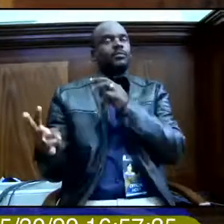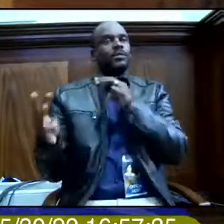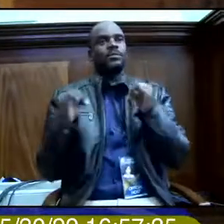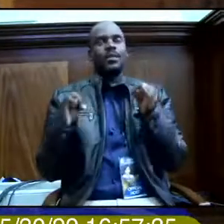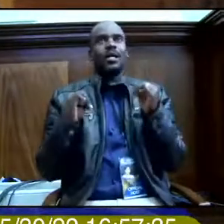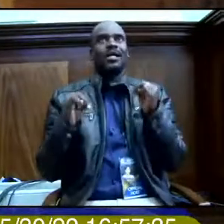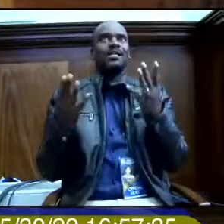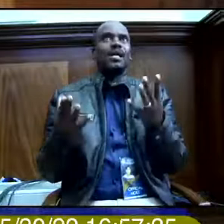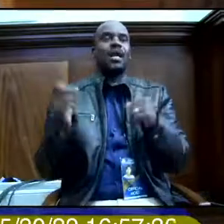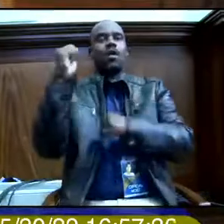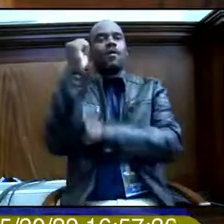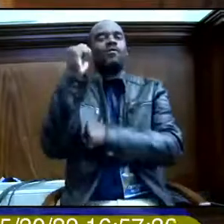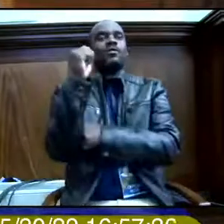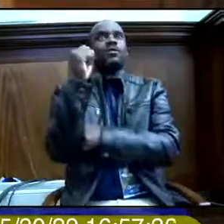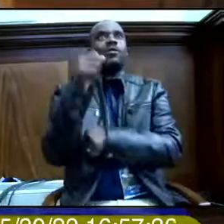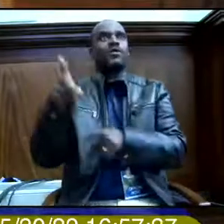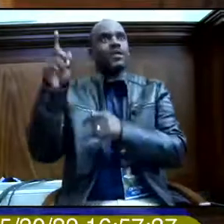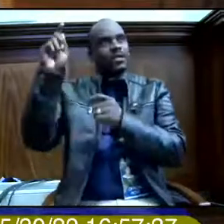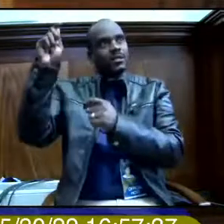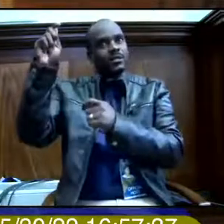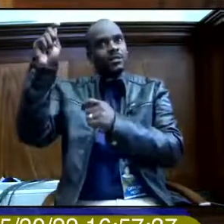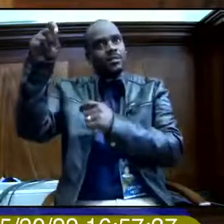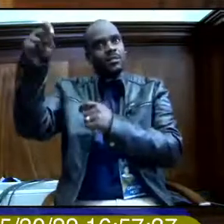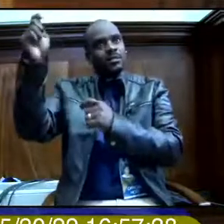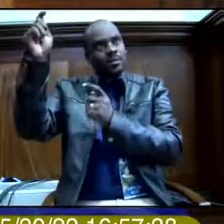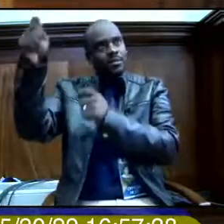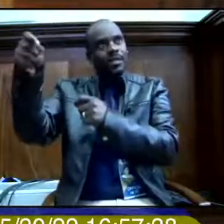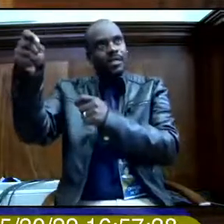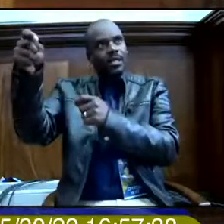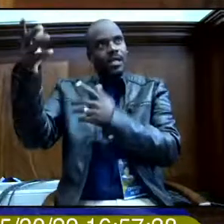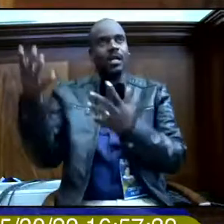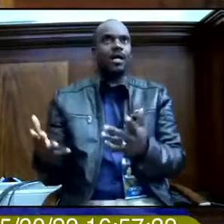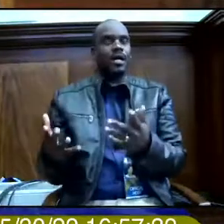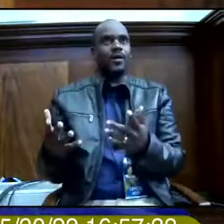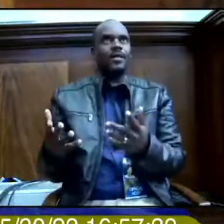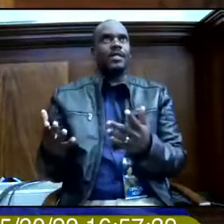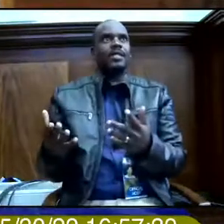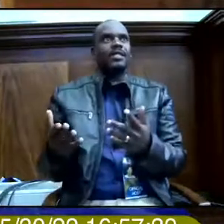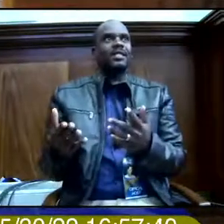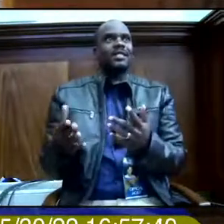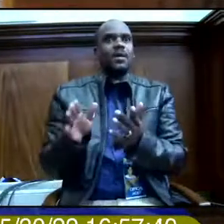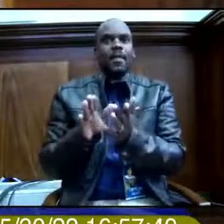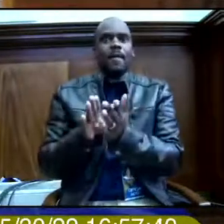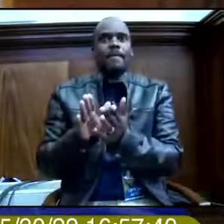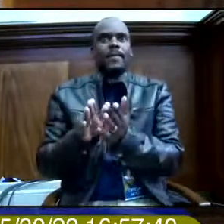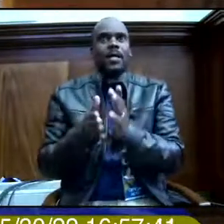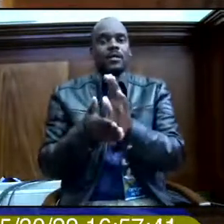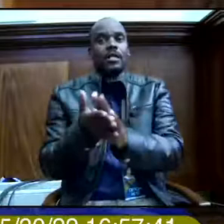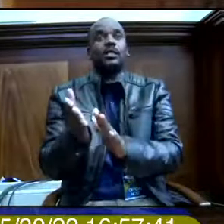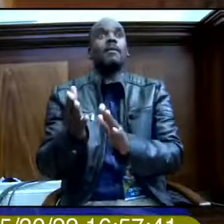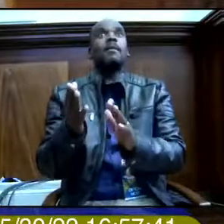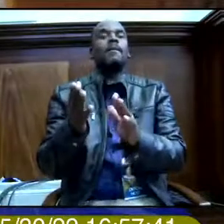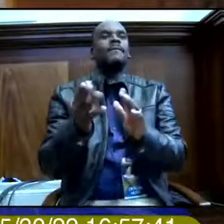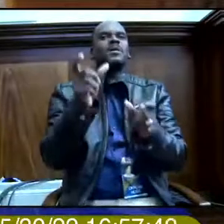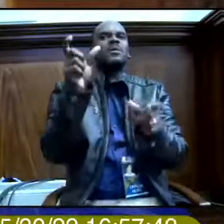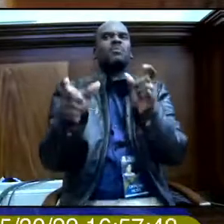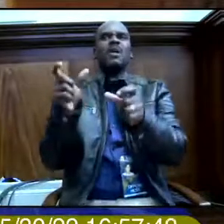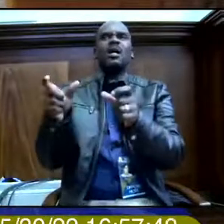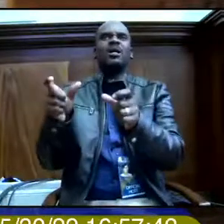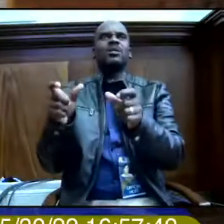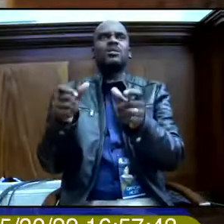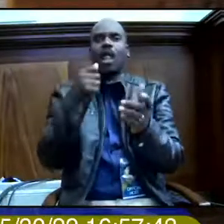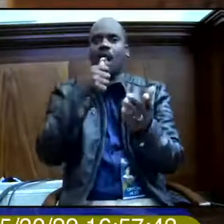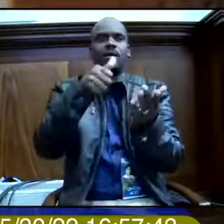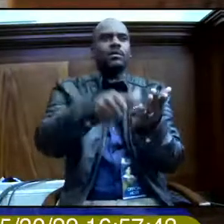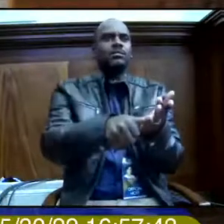speaker approaches you to say send people who are going to help let us now